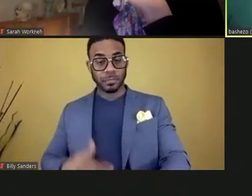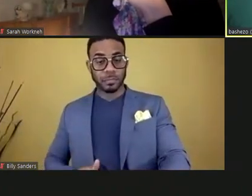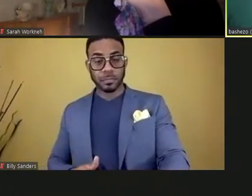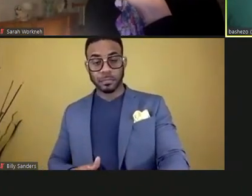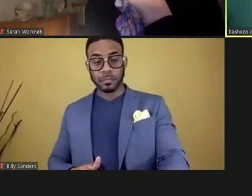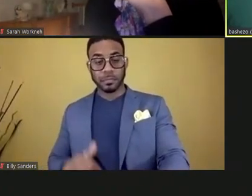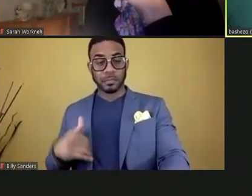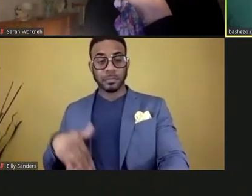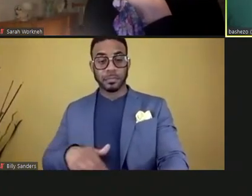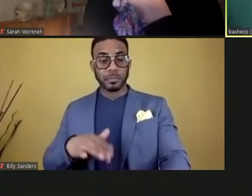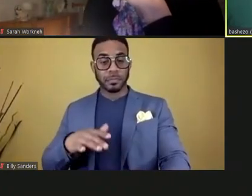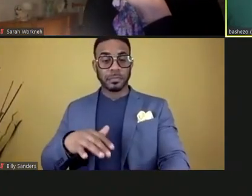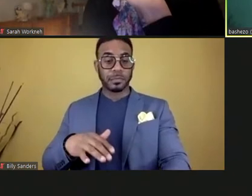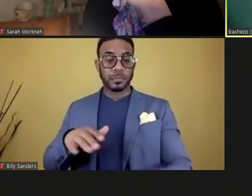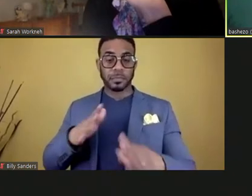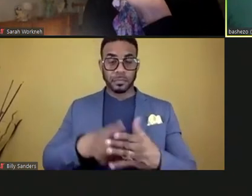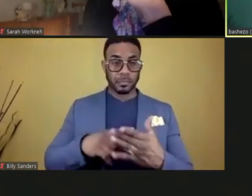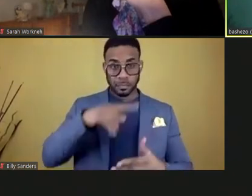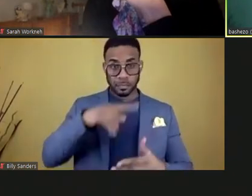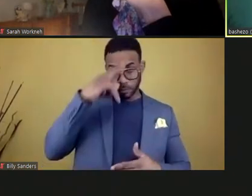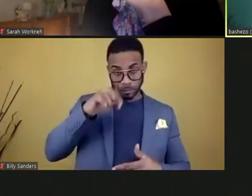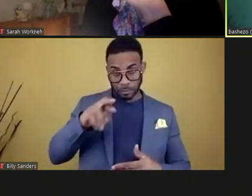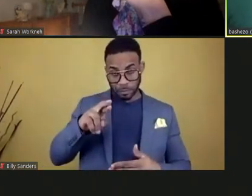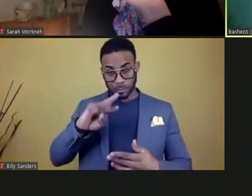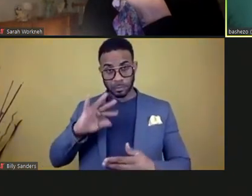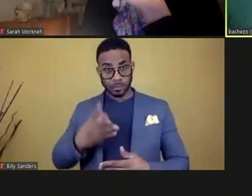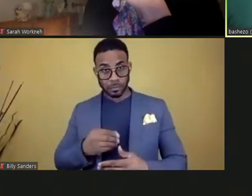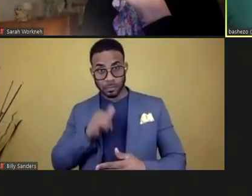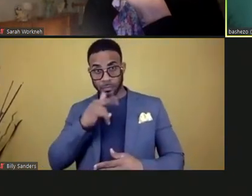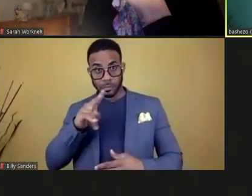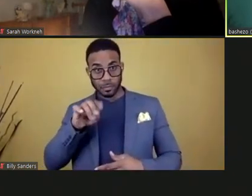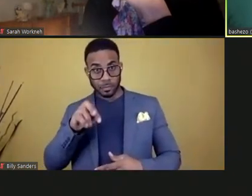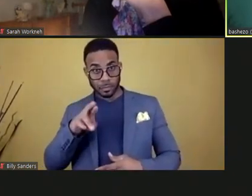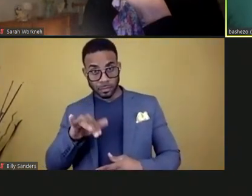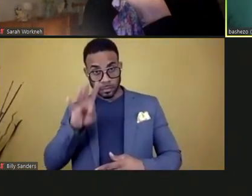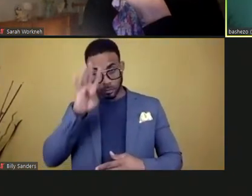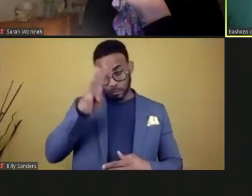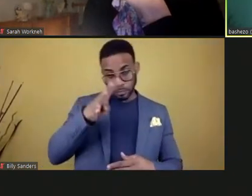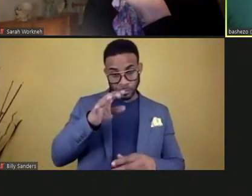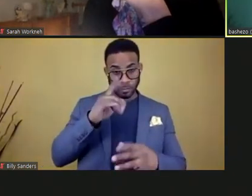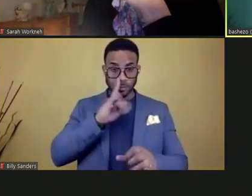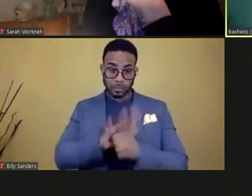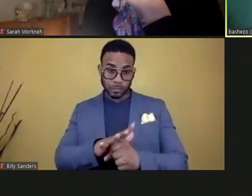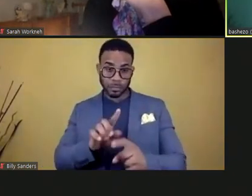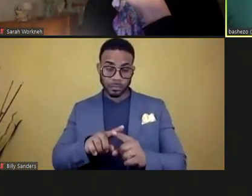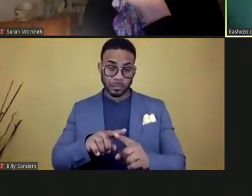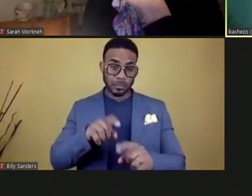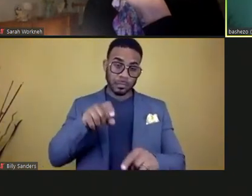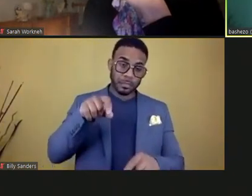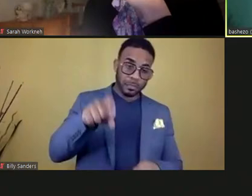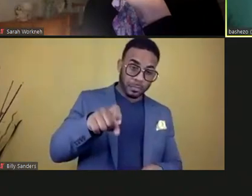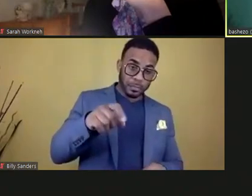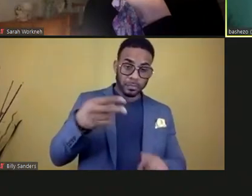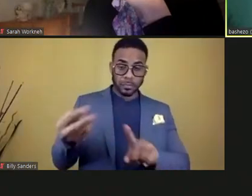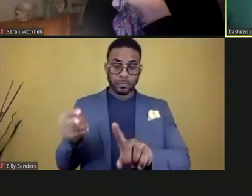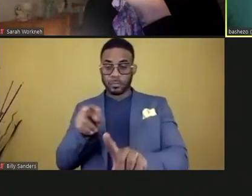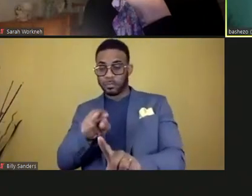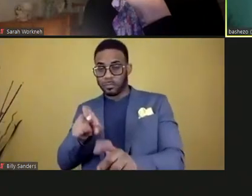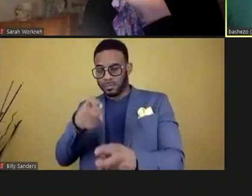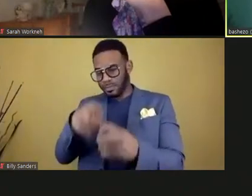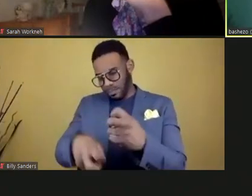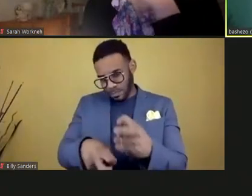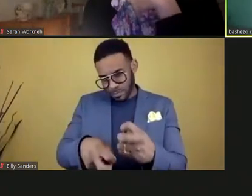I entered this conversation as a Black, queer, trans, non-binary creative committed to the necessary, nuanced,